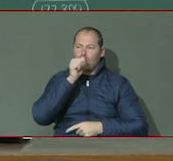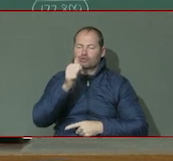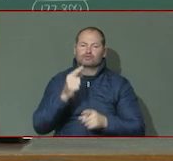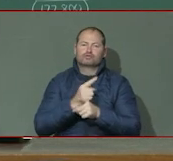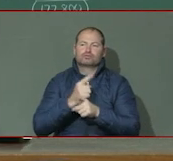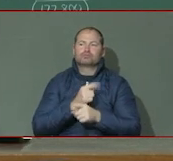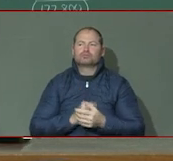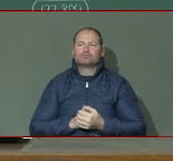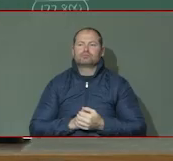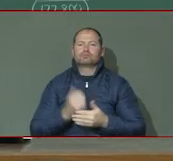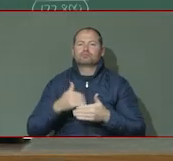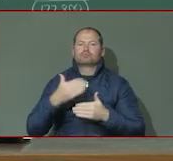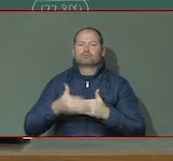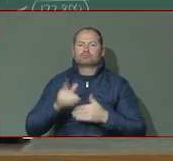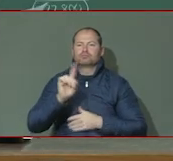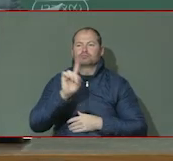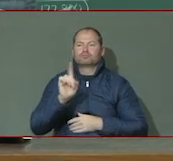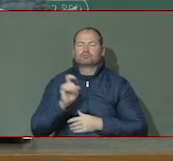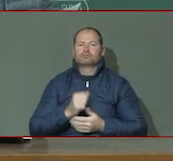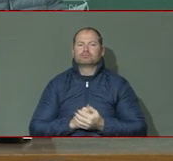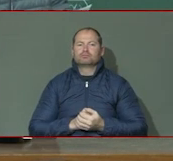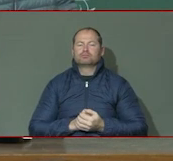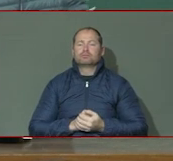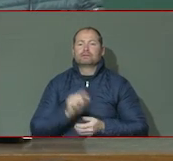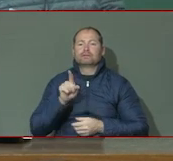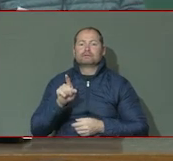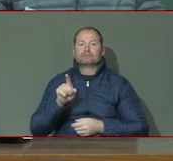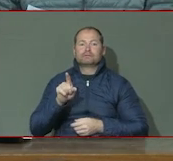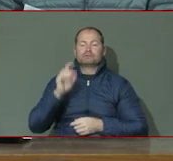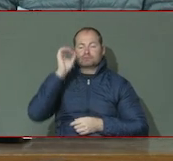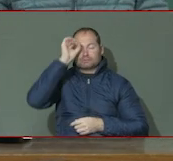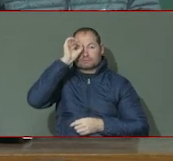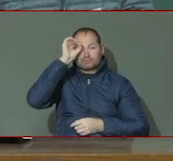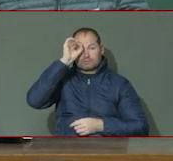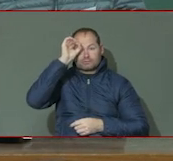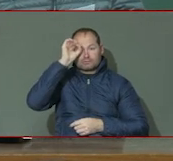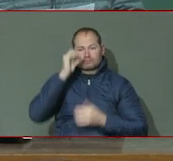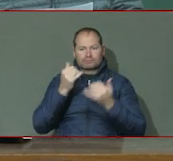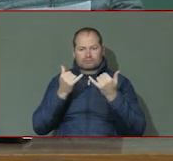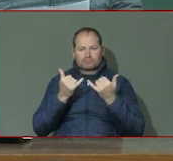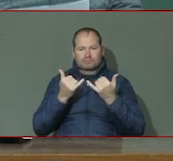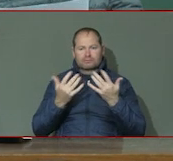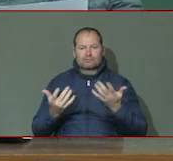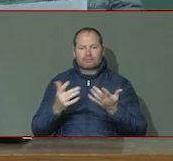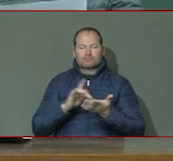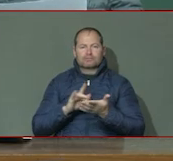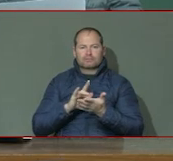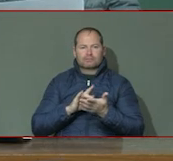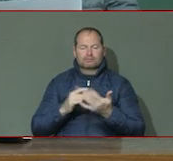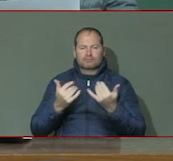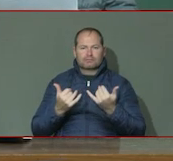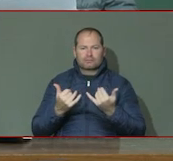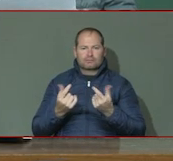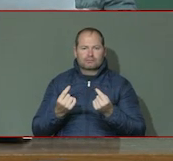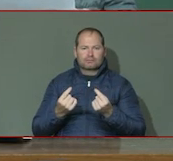The next question. She's of the opinion that earnings per share of Candy Limited of 520 cents is actually better